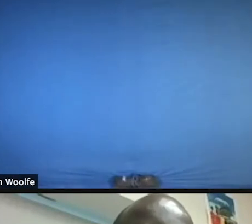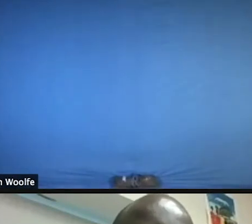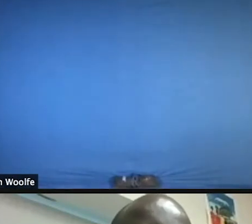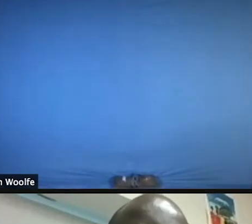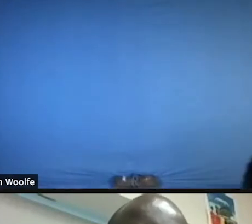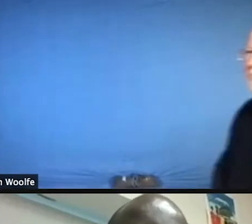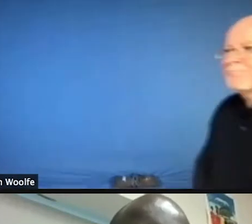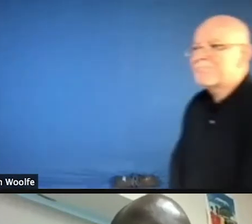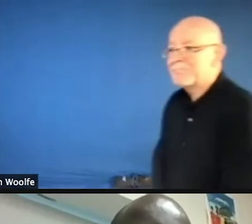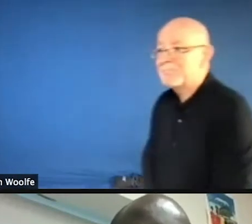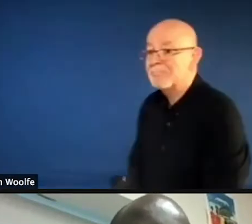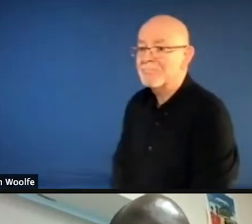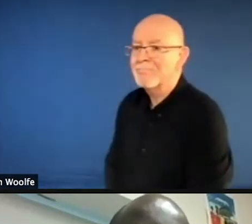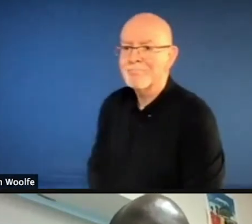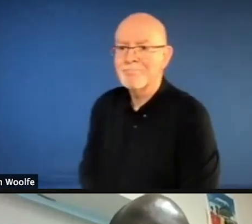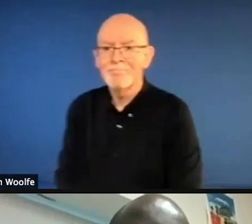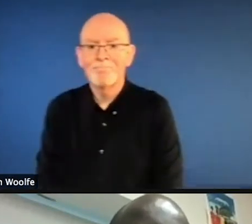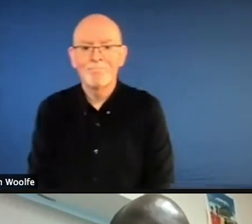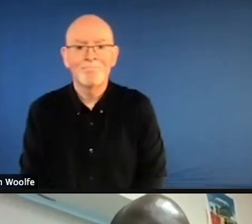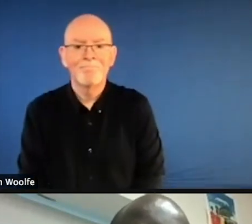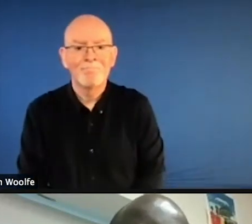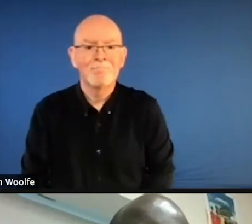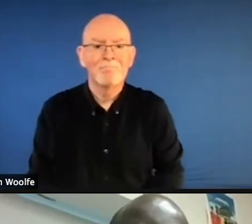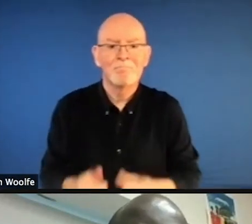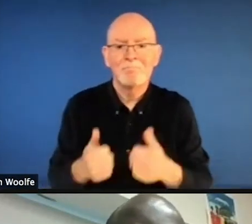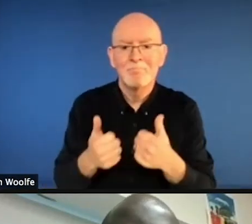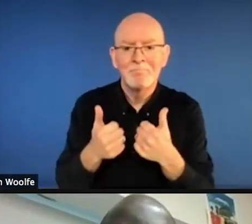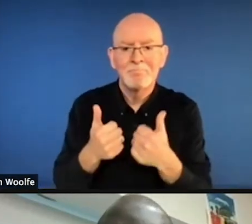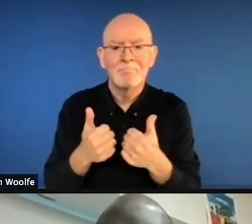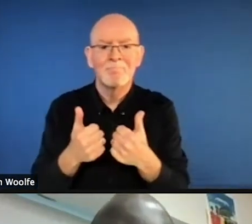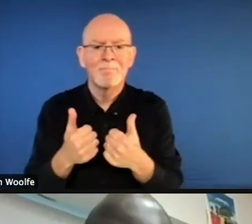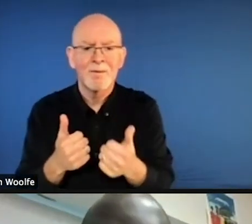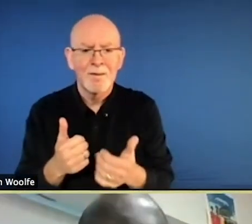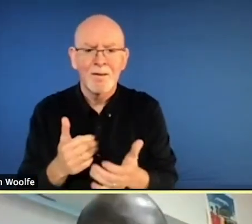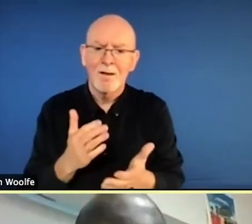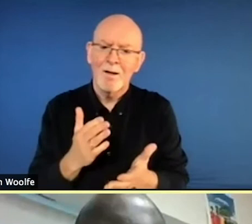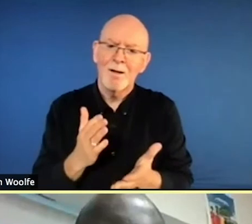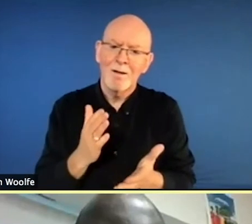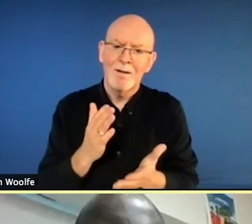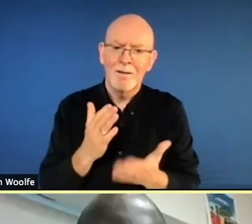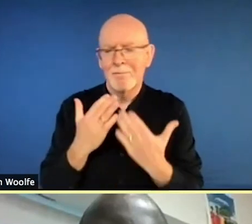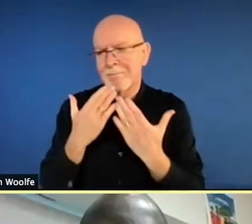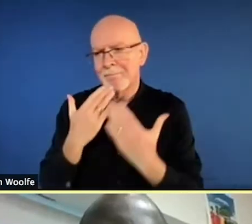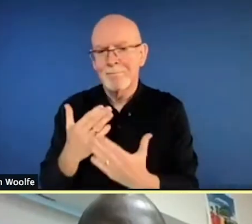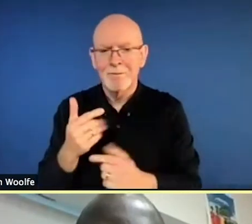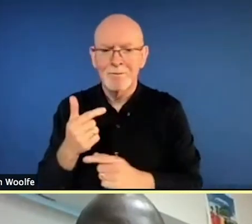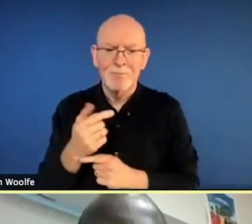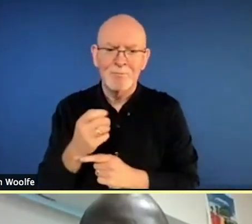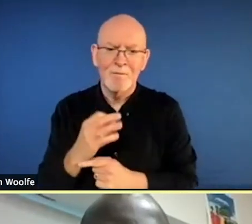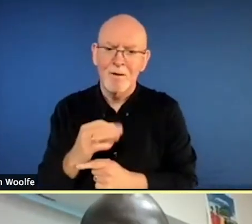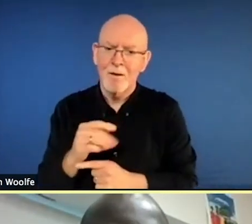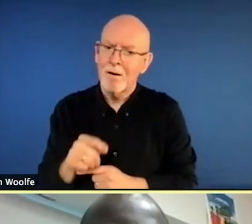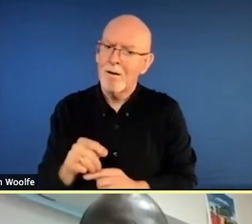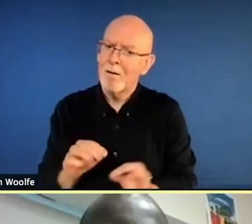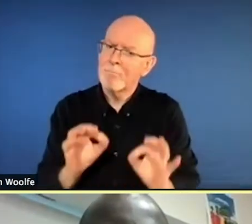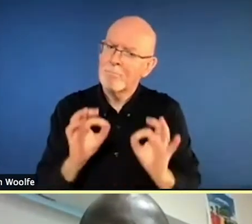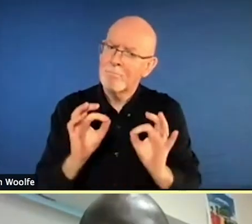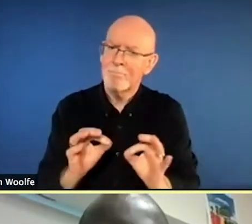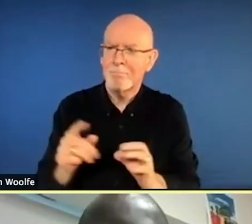Alfred, over to you. Any closing thoughts? Yes, thank you very much